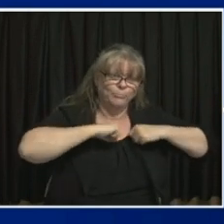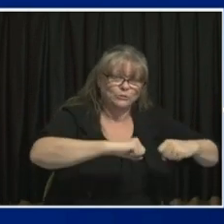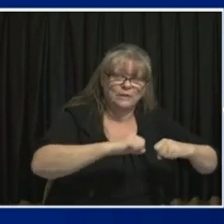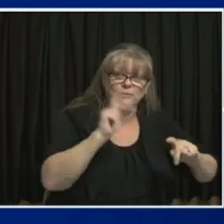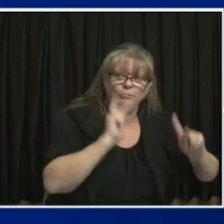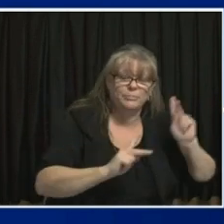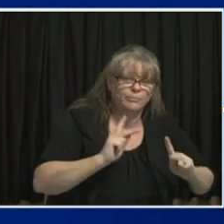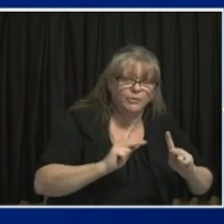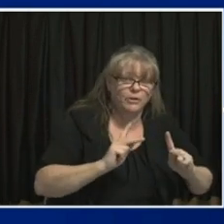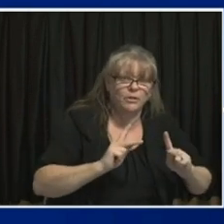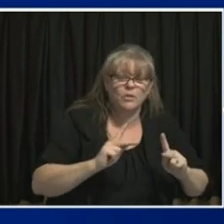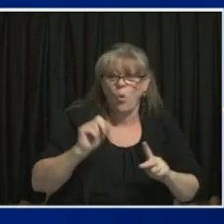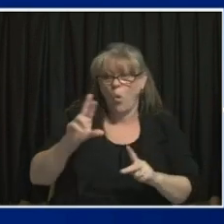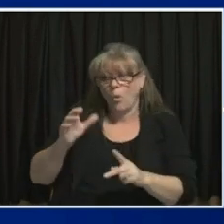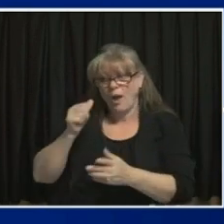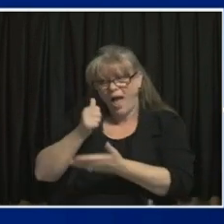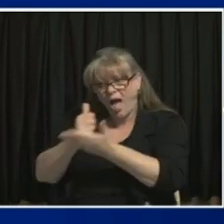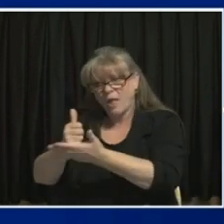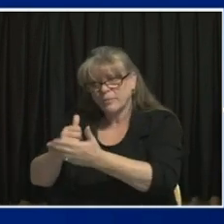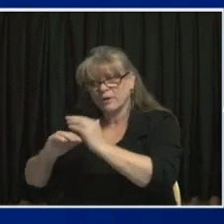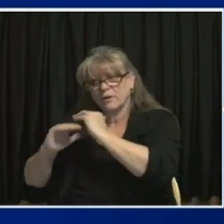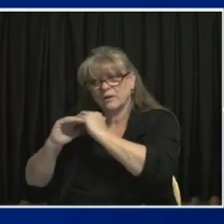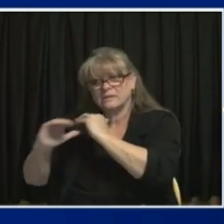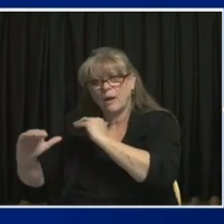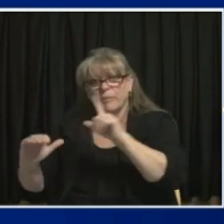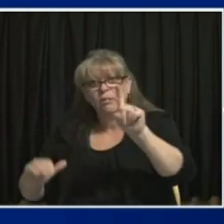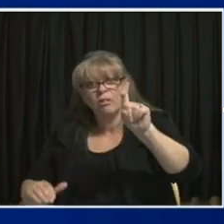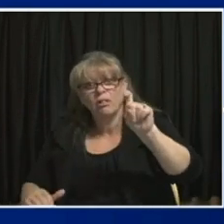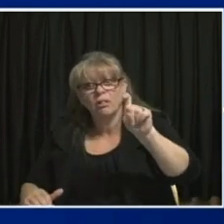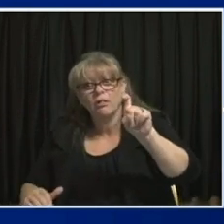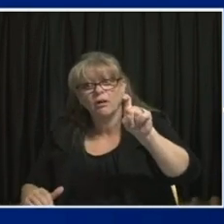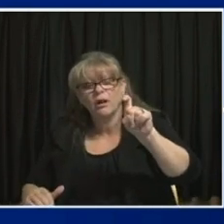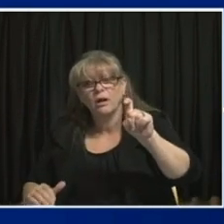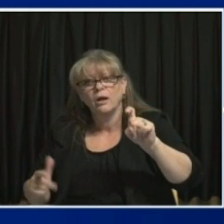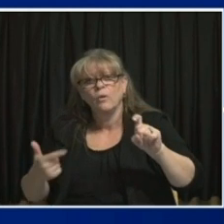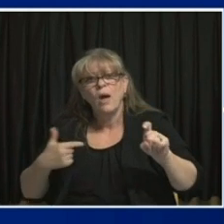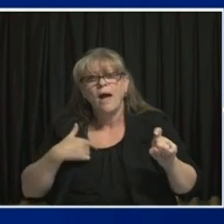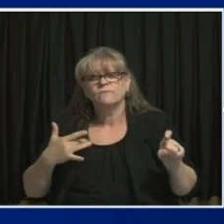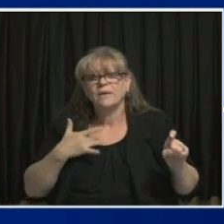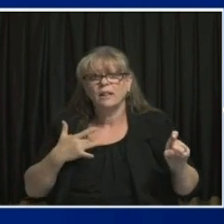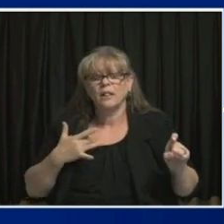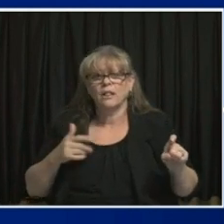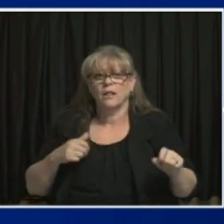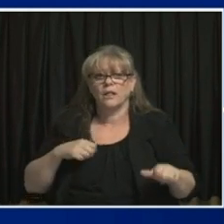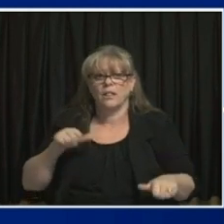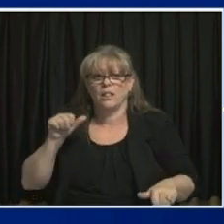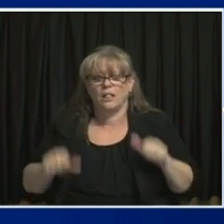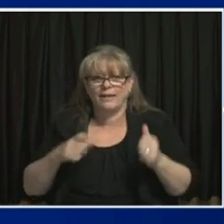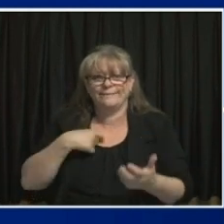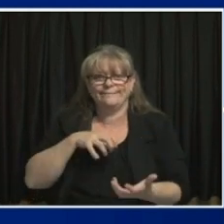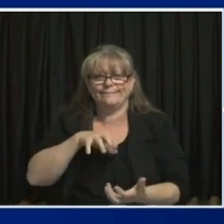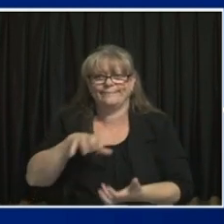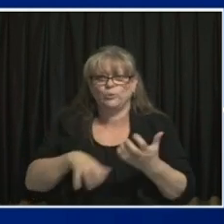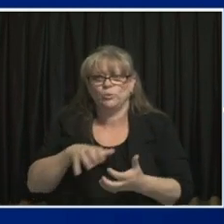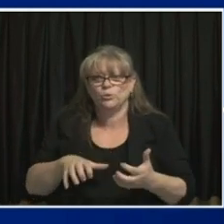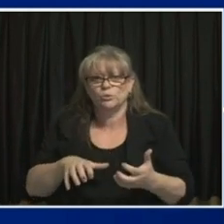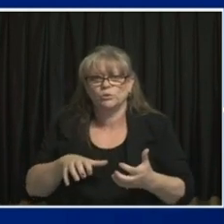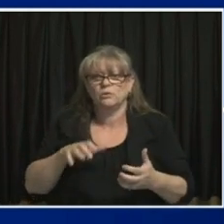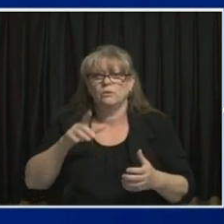It's hard enough to walk without folks shaking the rope because of their own